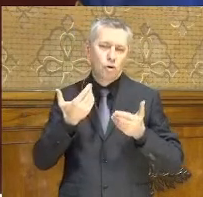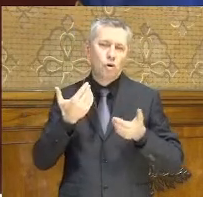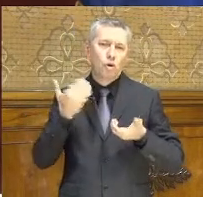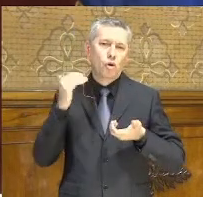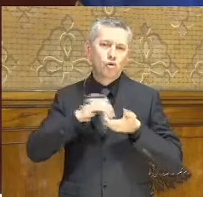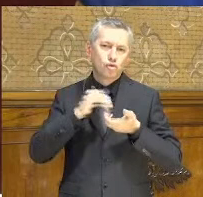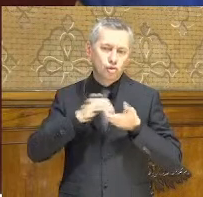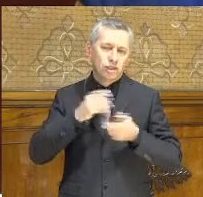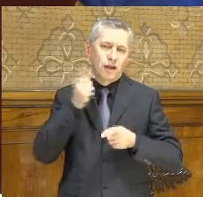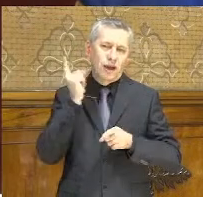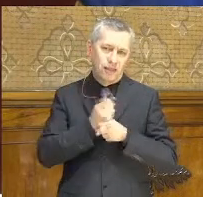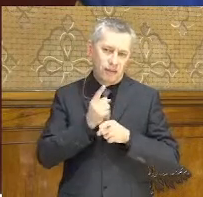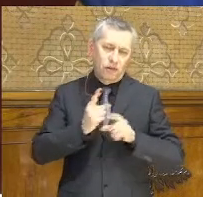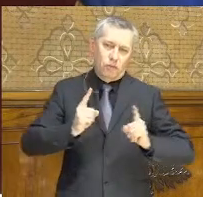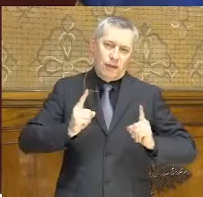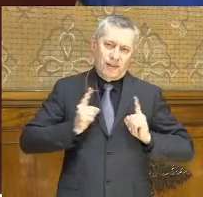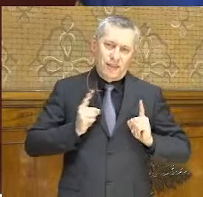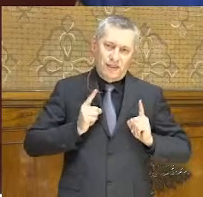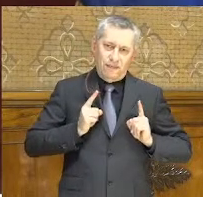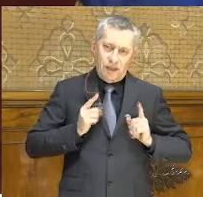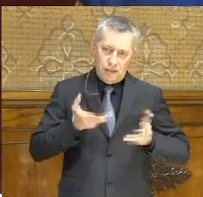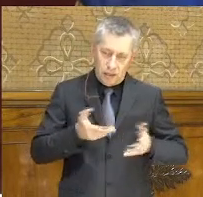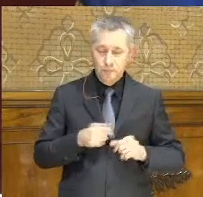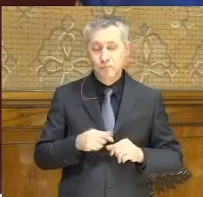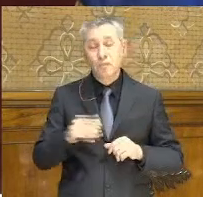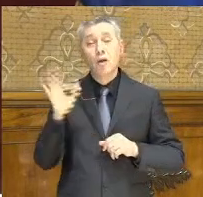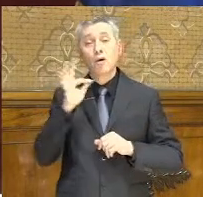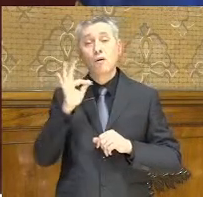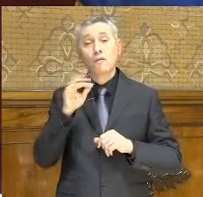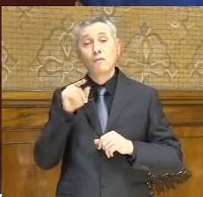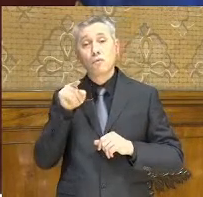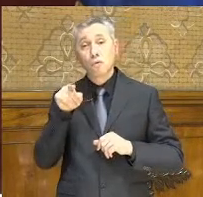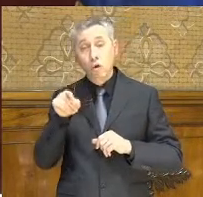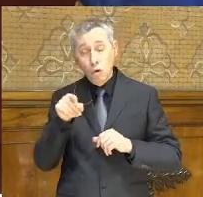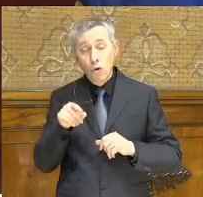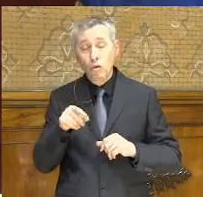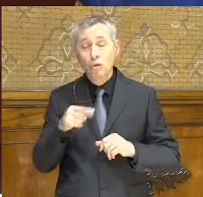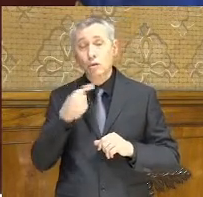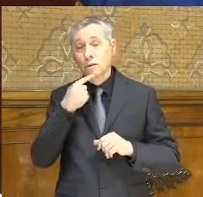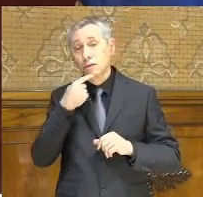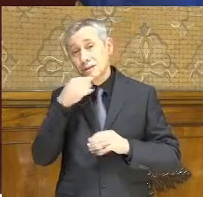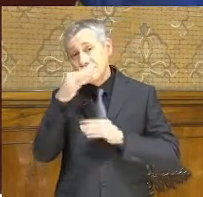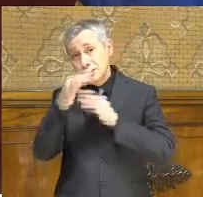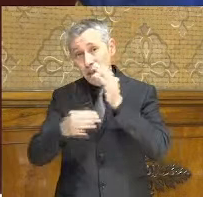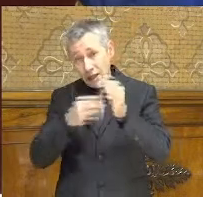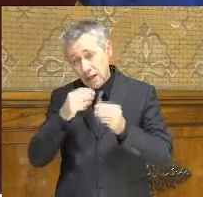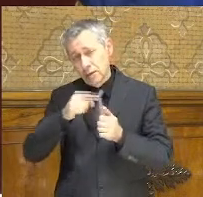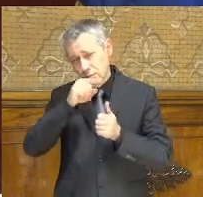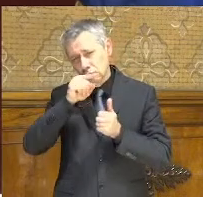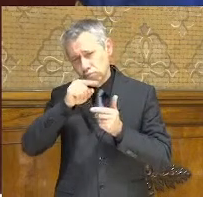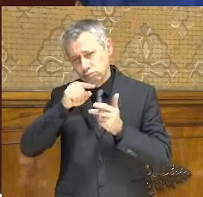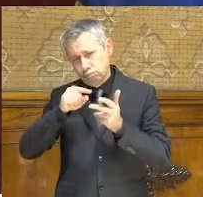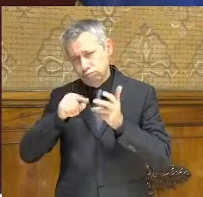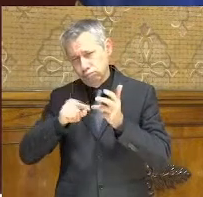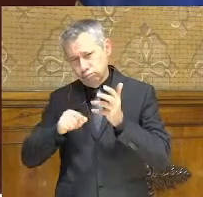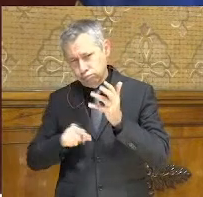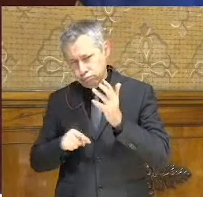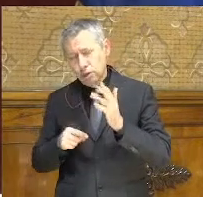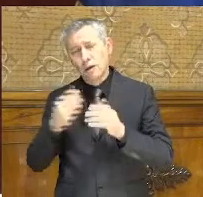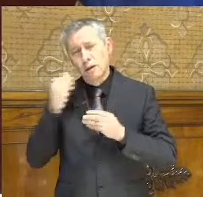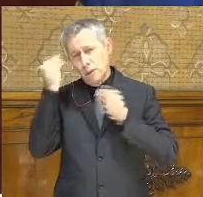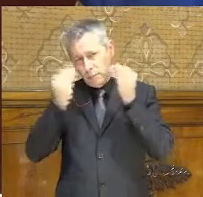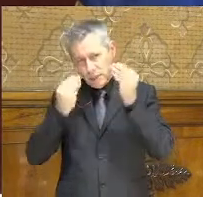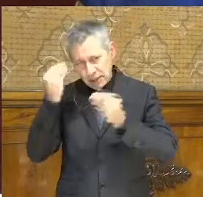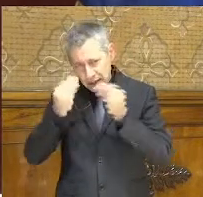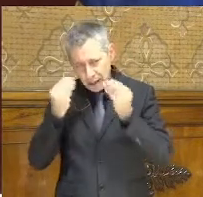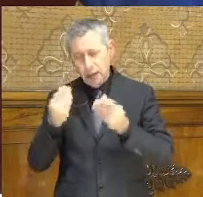was a remarkable series of almost disparate thoughts about security